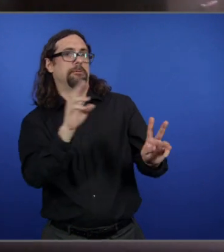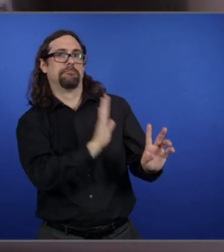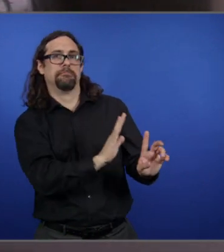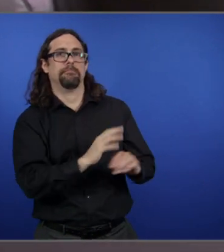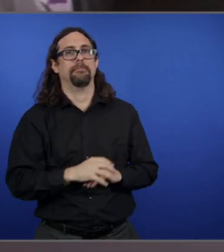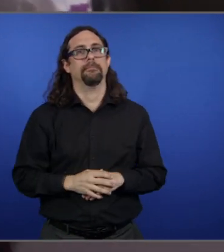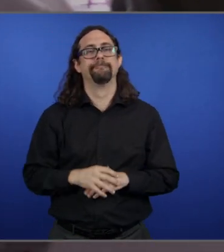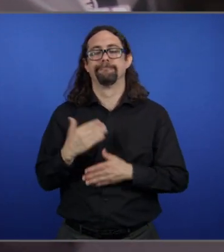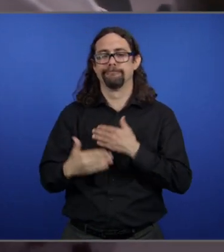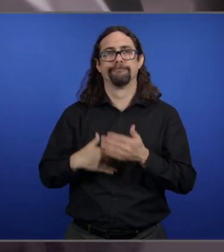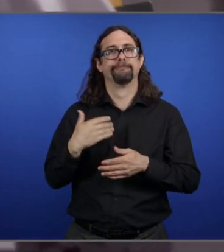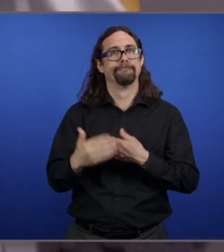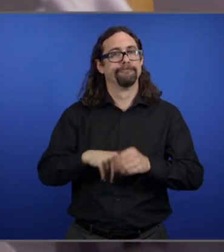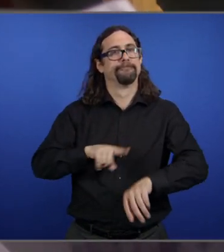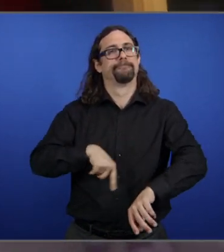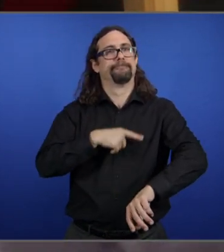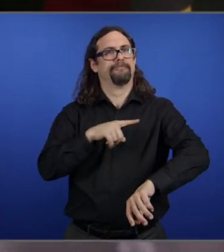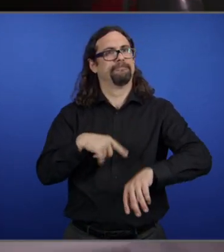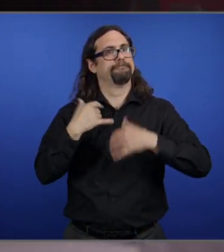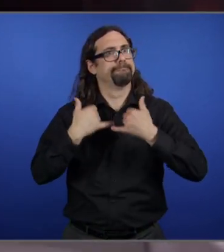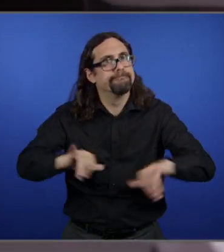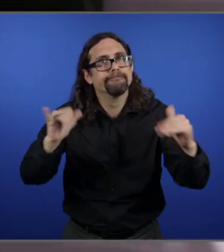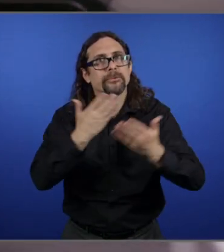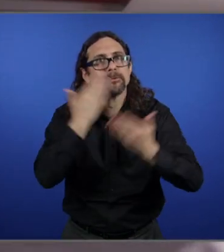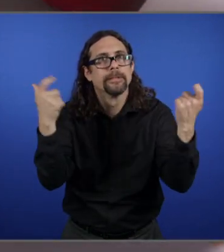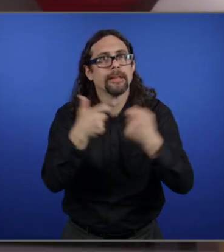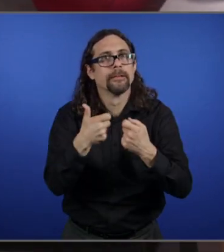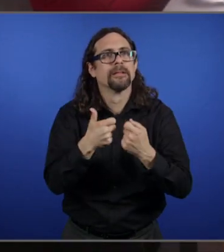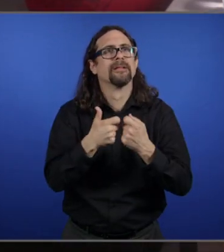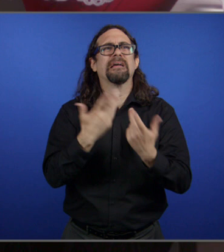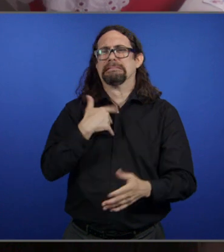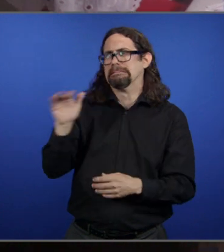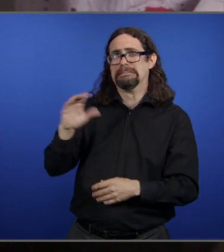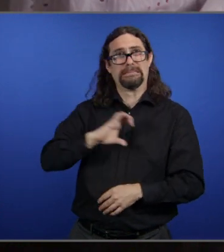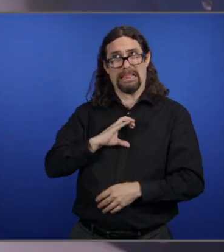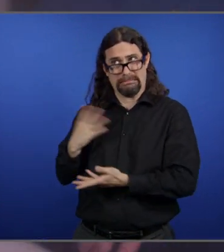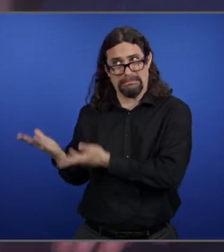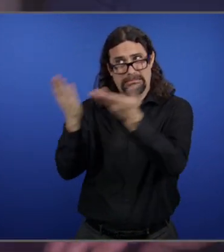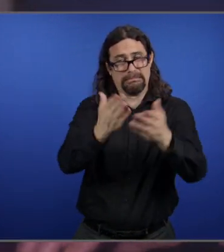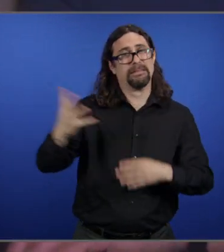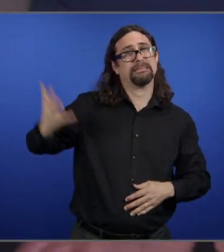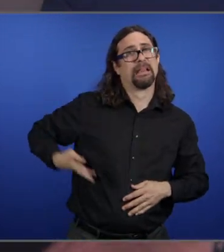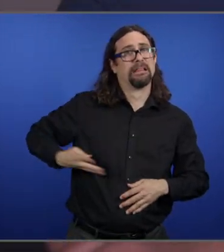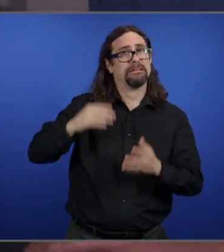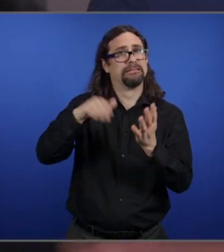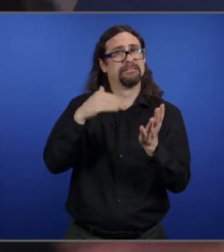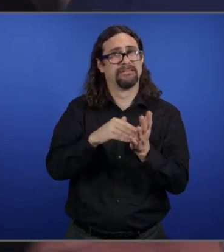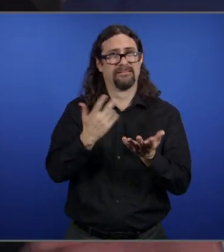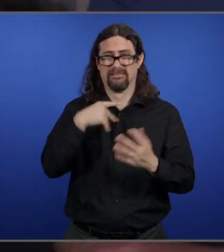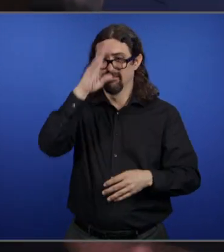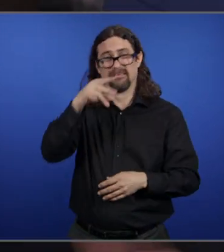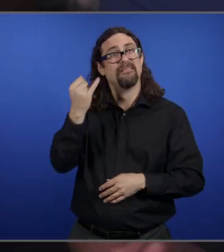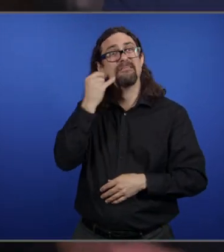It got later and later and still no power. I offered to take Colleen to the dialysis center because if she went